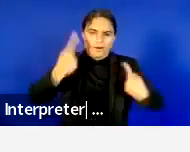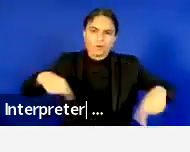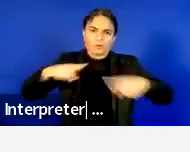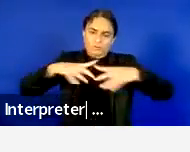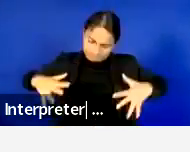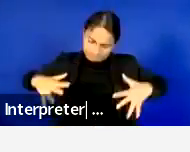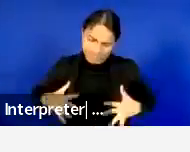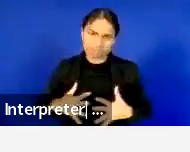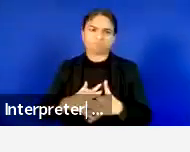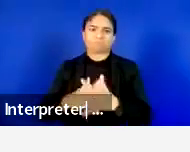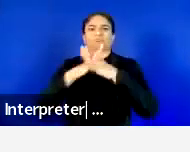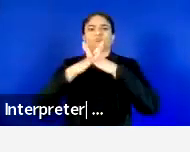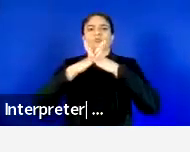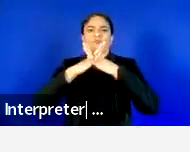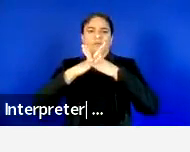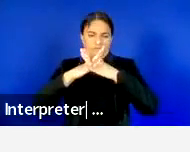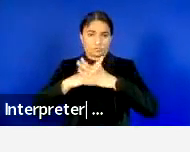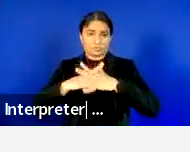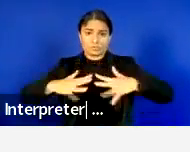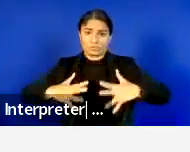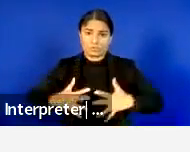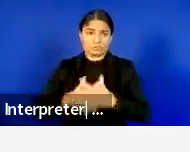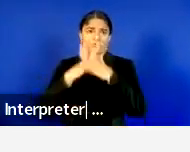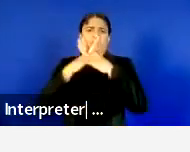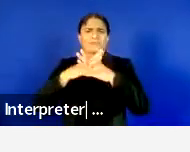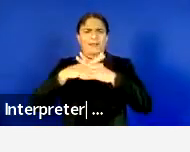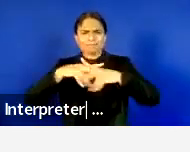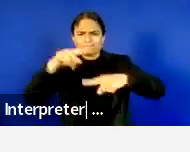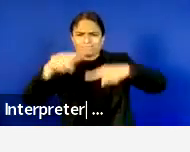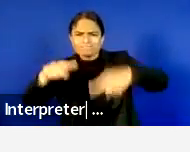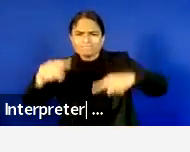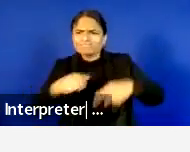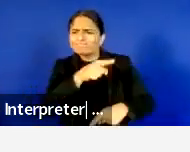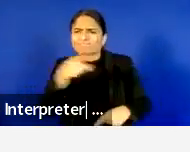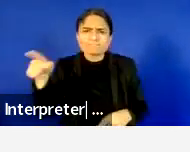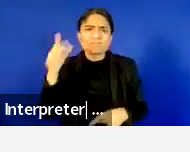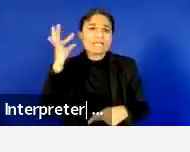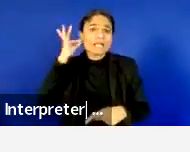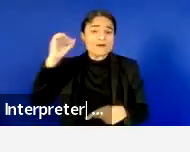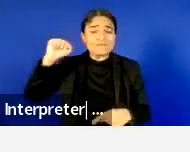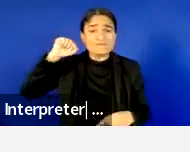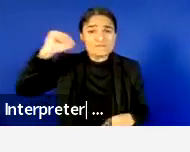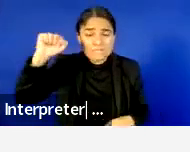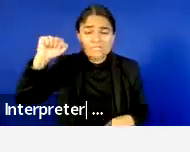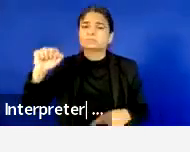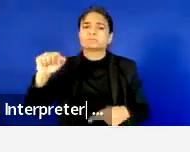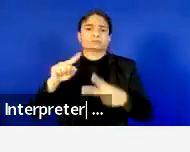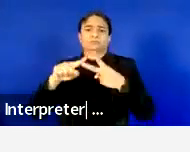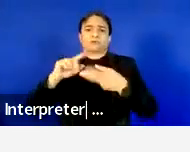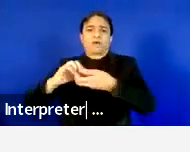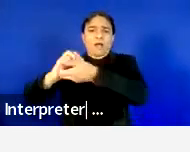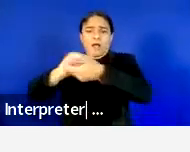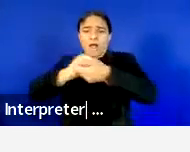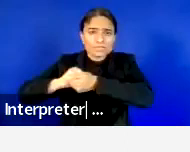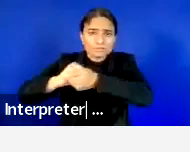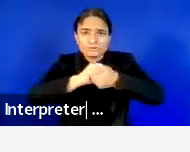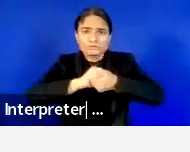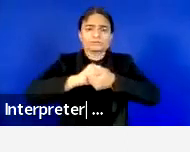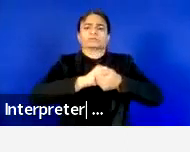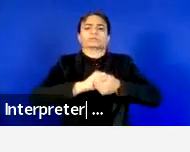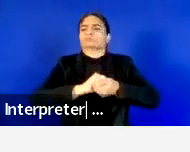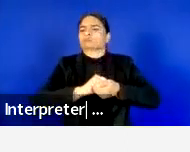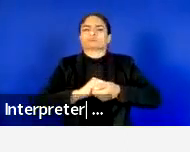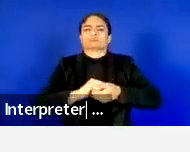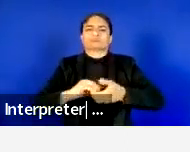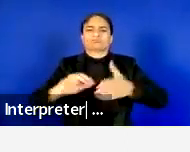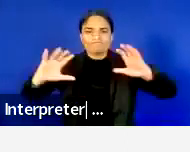So we were able to build partnership, meet new people, and, you know, being on that space, enjoy and learn from